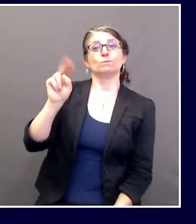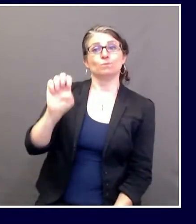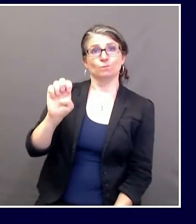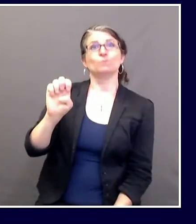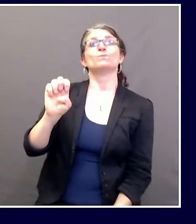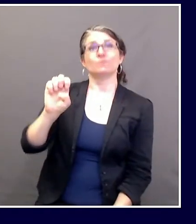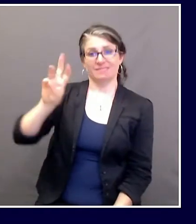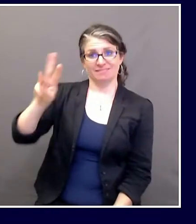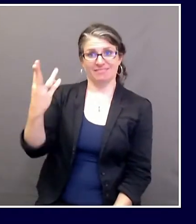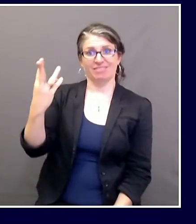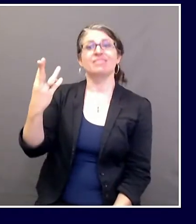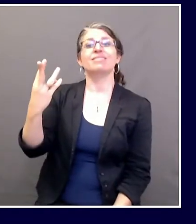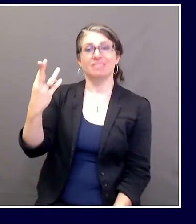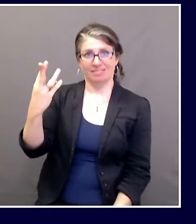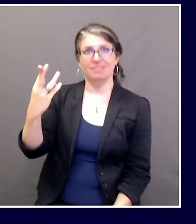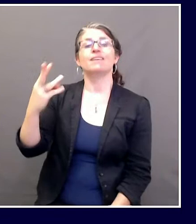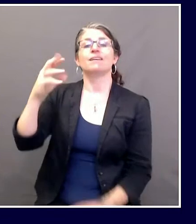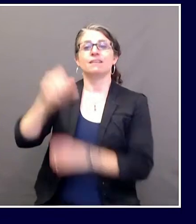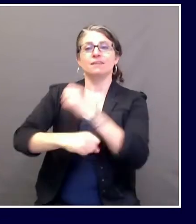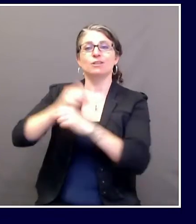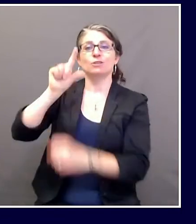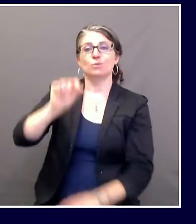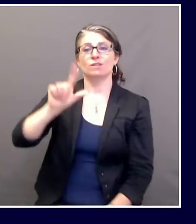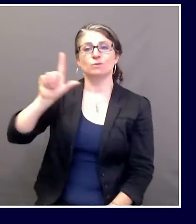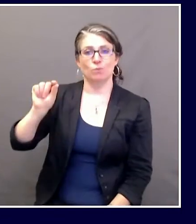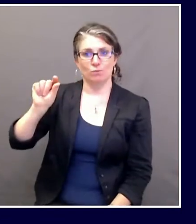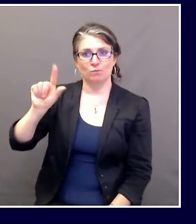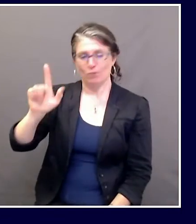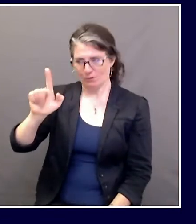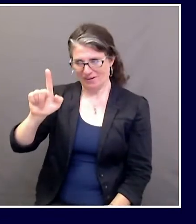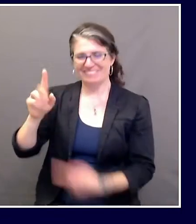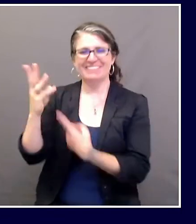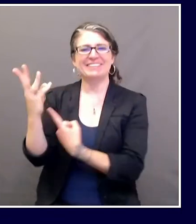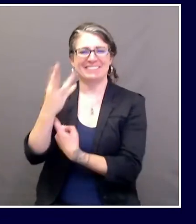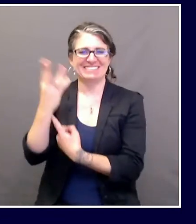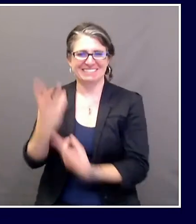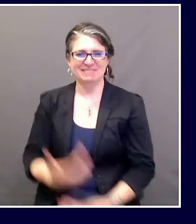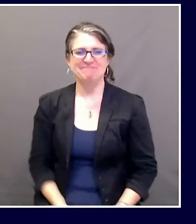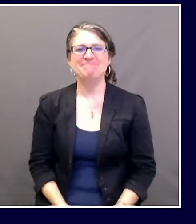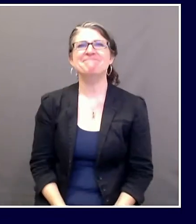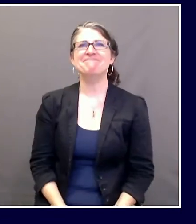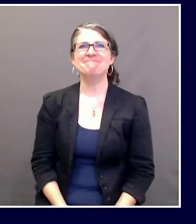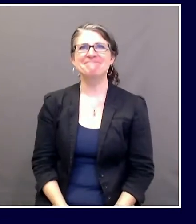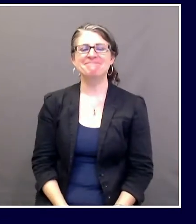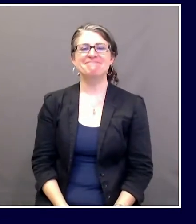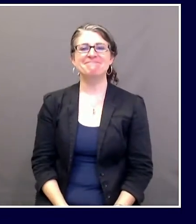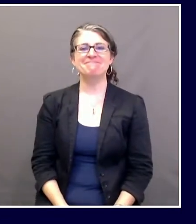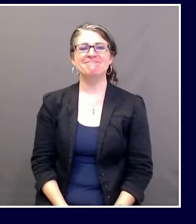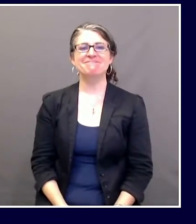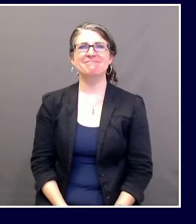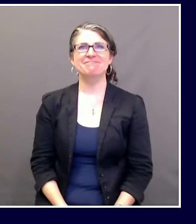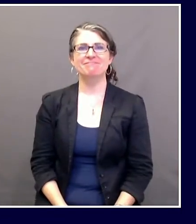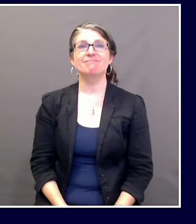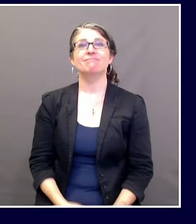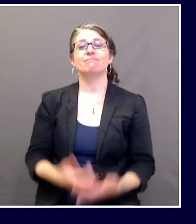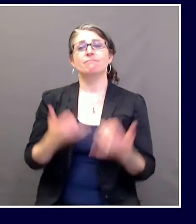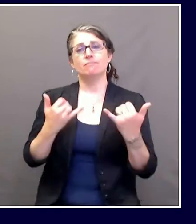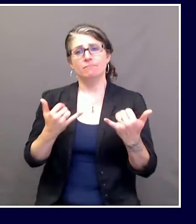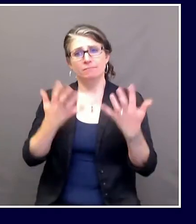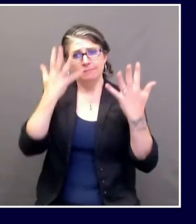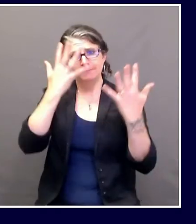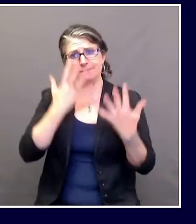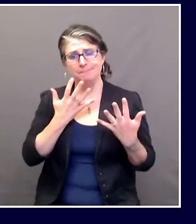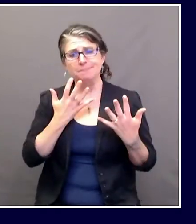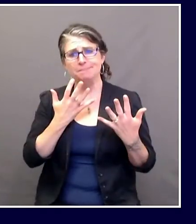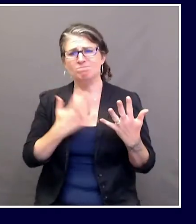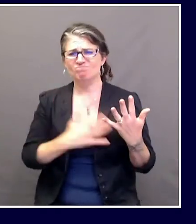6th, 2021. And we begin today's update on a sad note. The